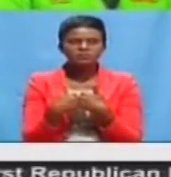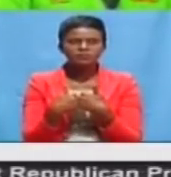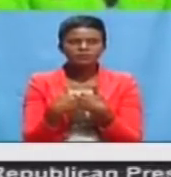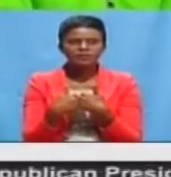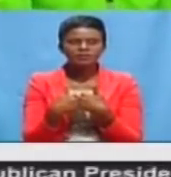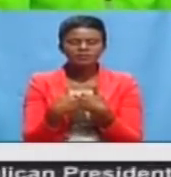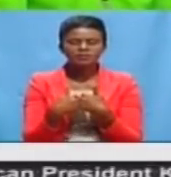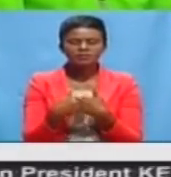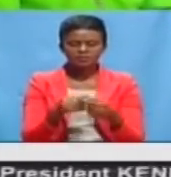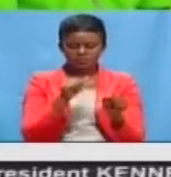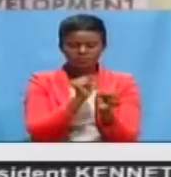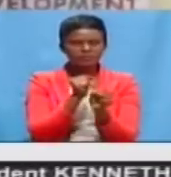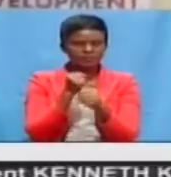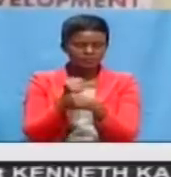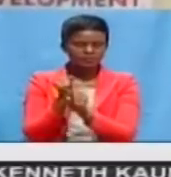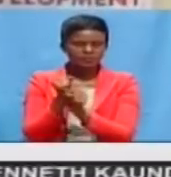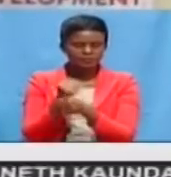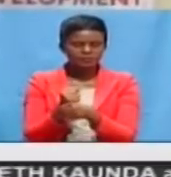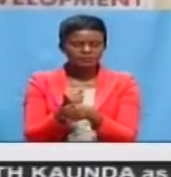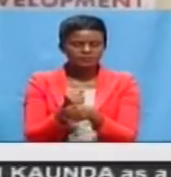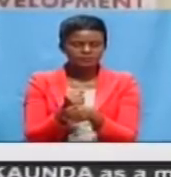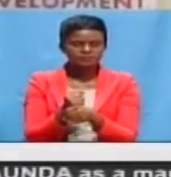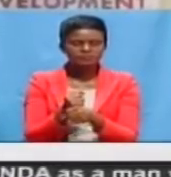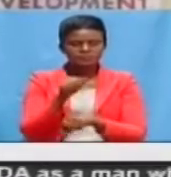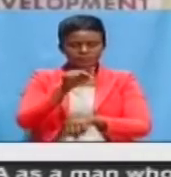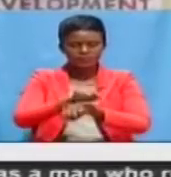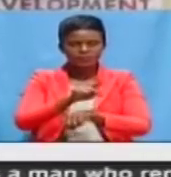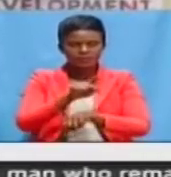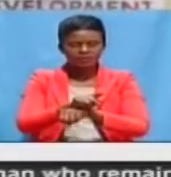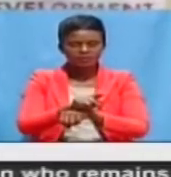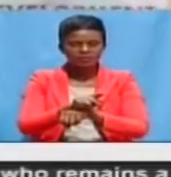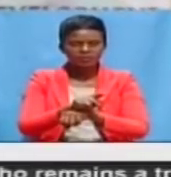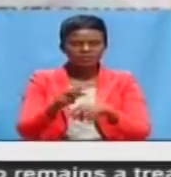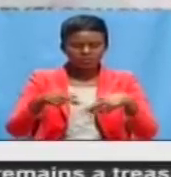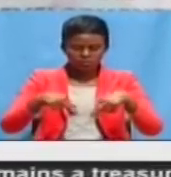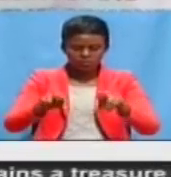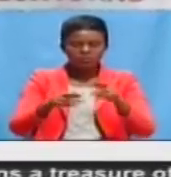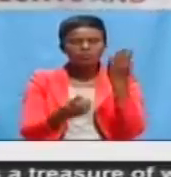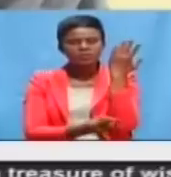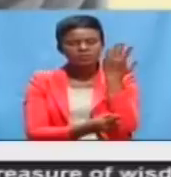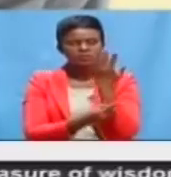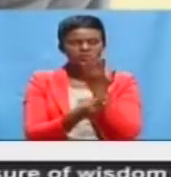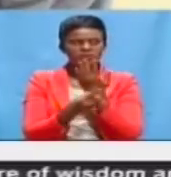and identify measures on how to ring fence the tolls revenue for road maintenance.